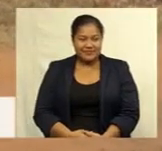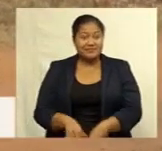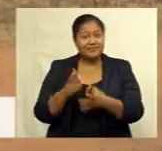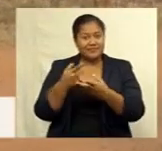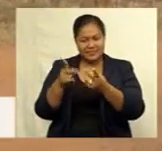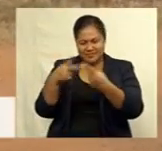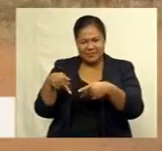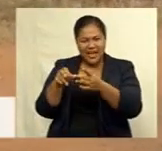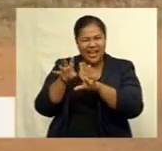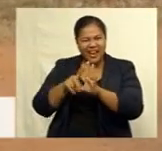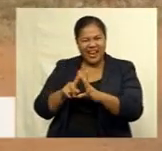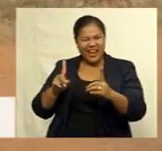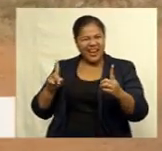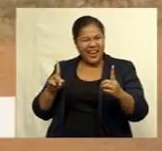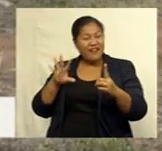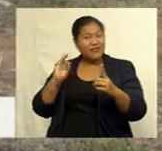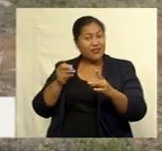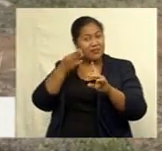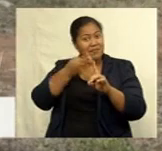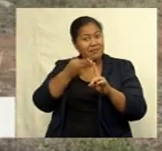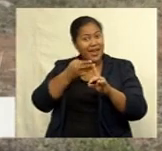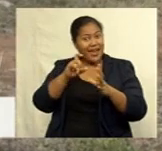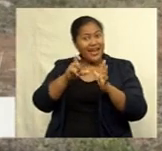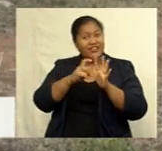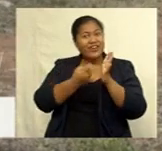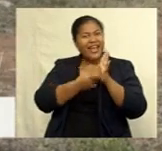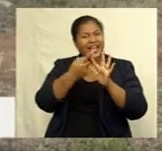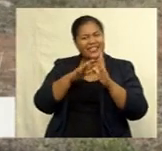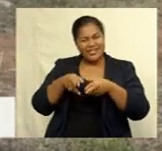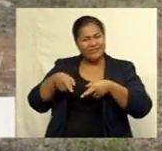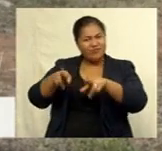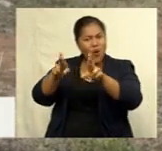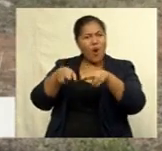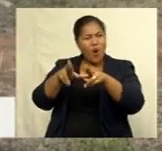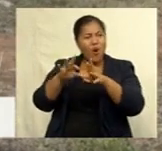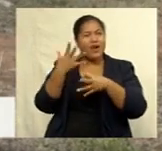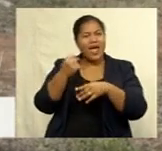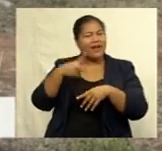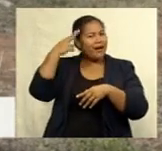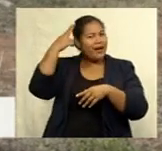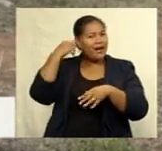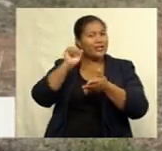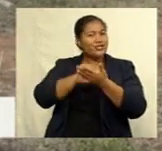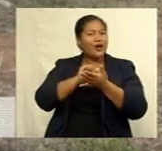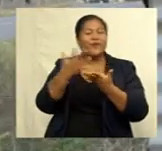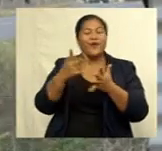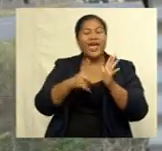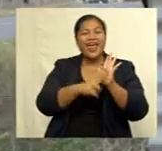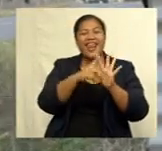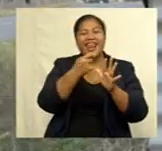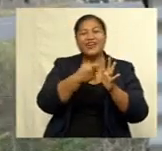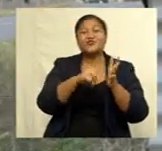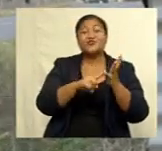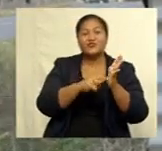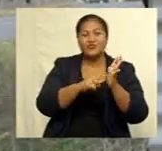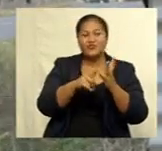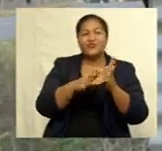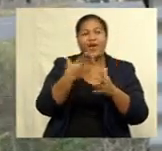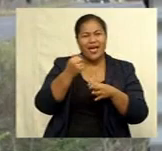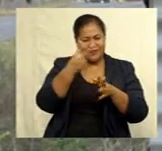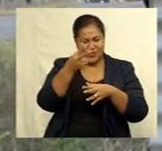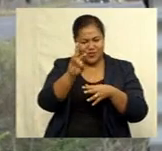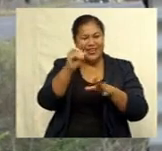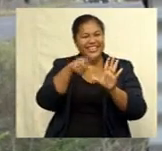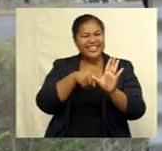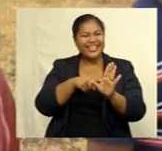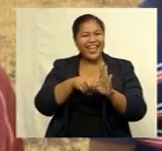Situated just several meters from the main Riketi-Nambowalu highway stands this lone barbershop at Lekutu in Bua, run by 20-year-old